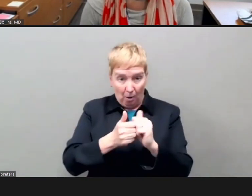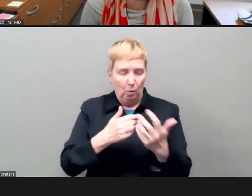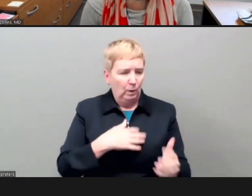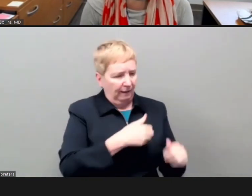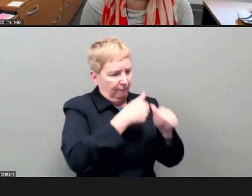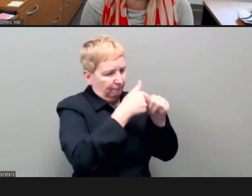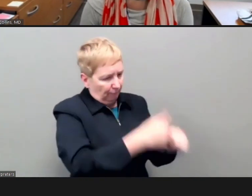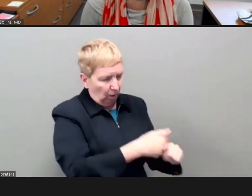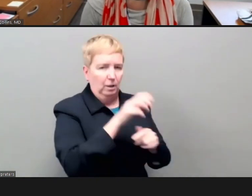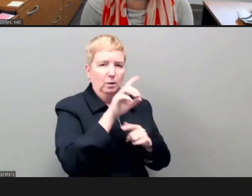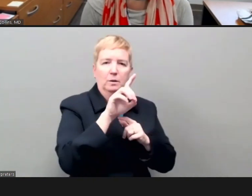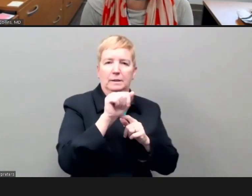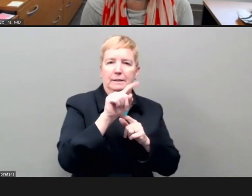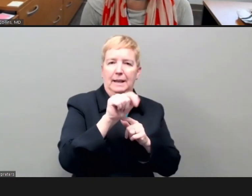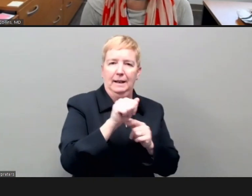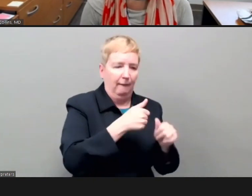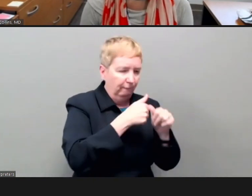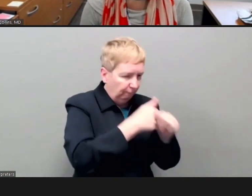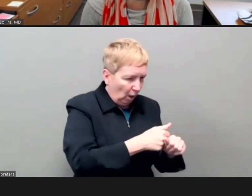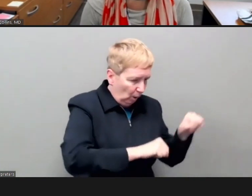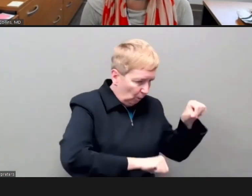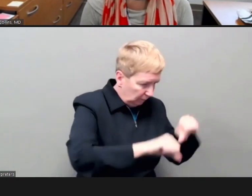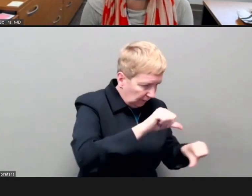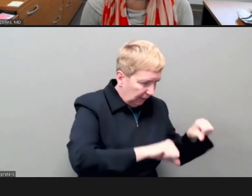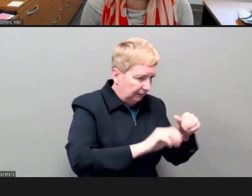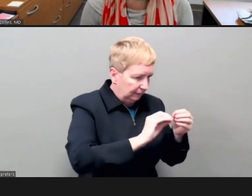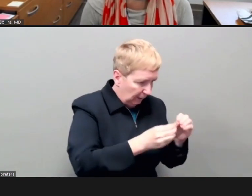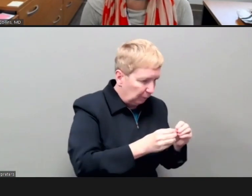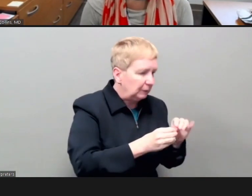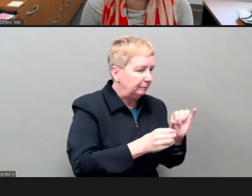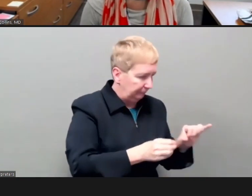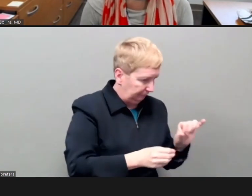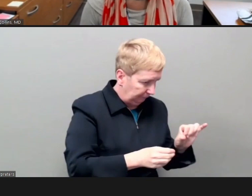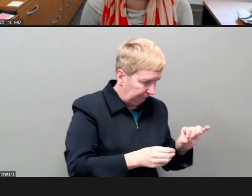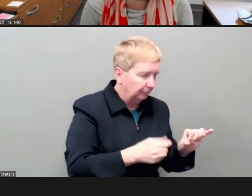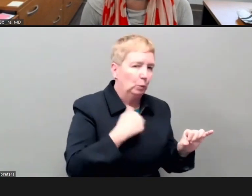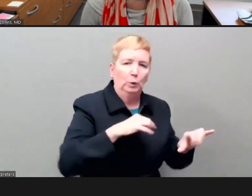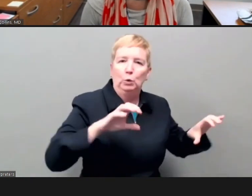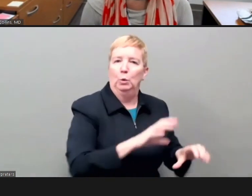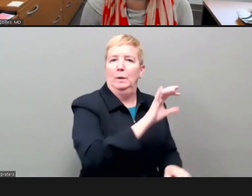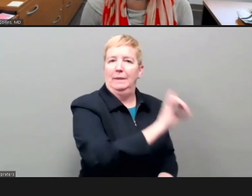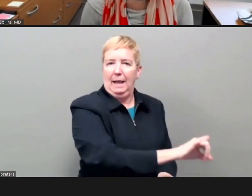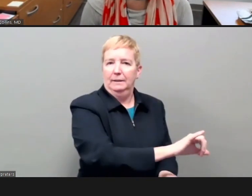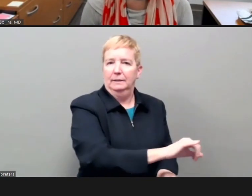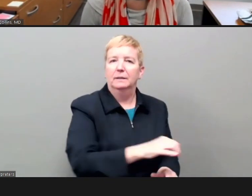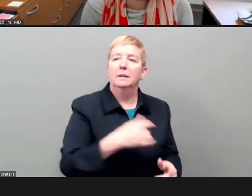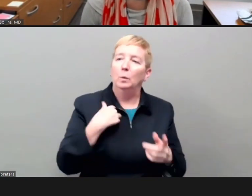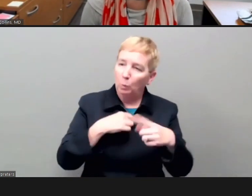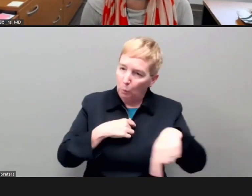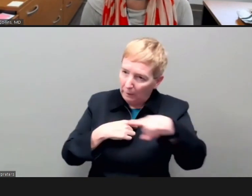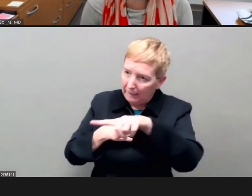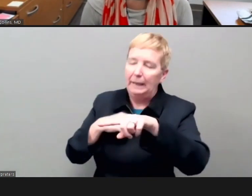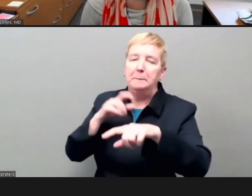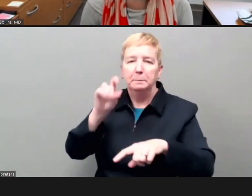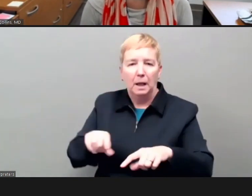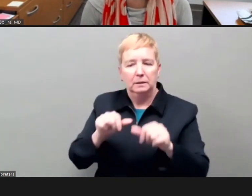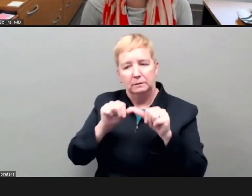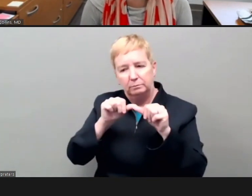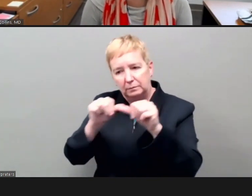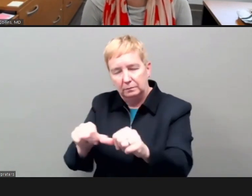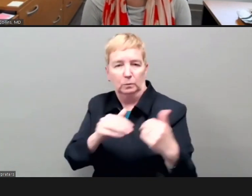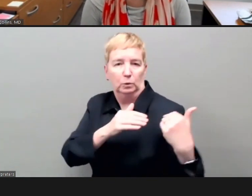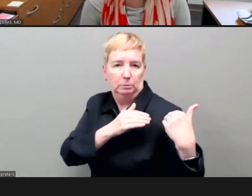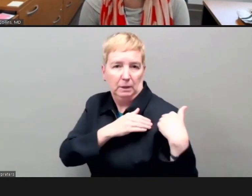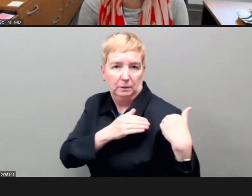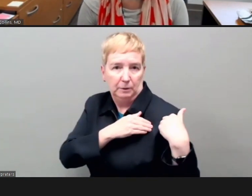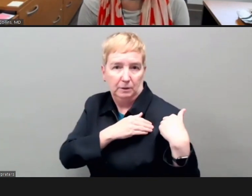data exactly the way that it is. And all of us need to do our responsible part. And we have been. So anything that we can do